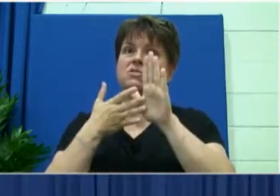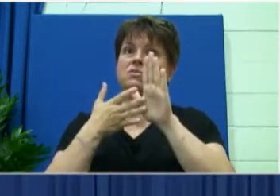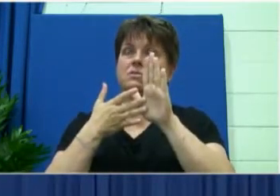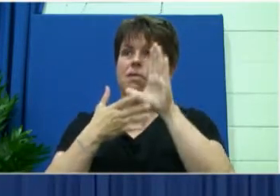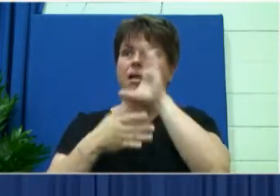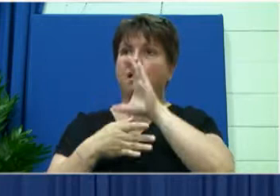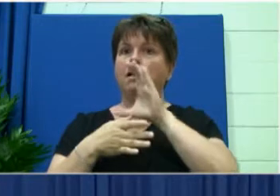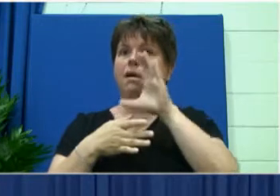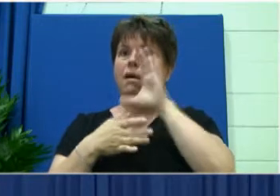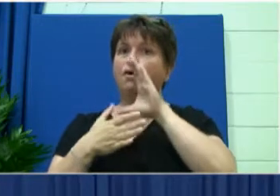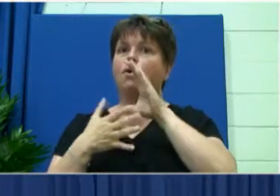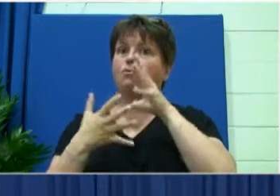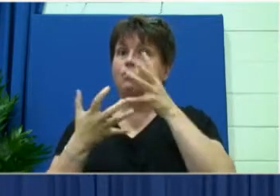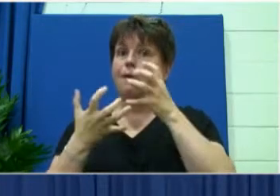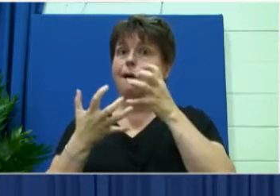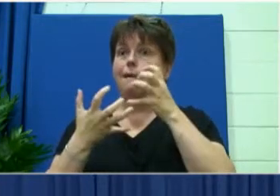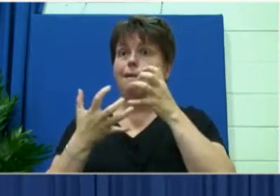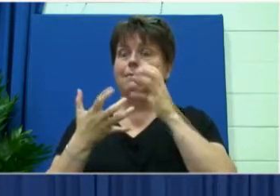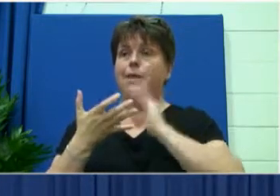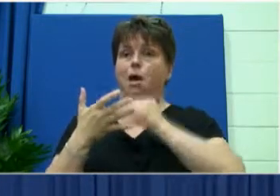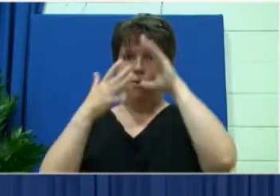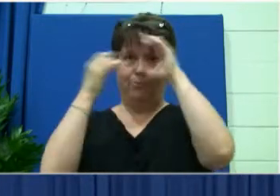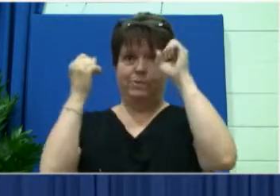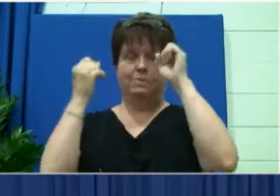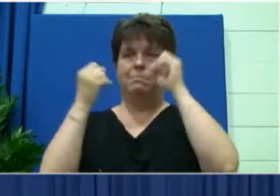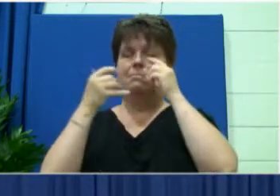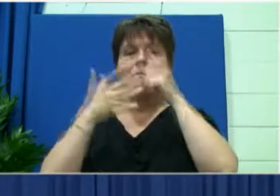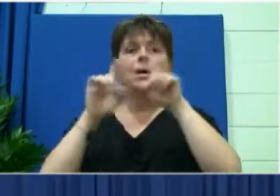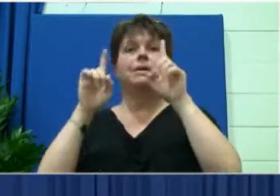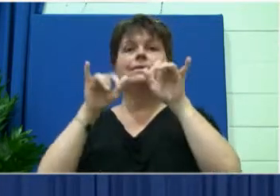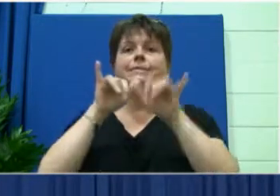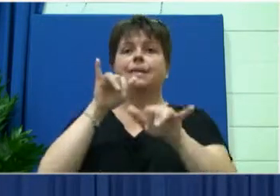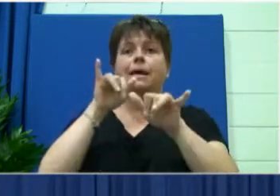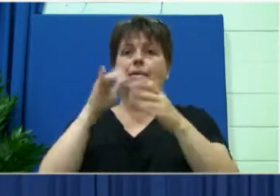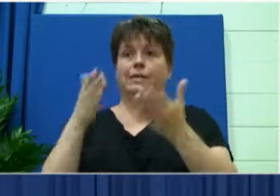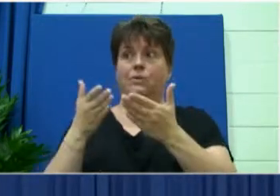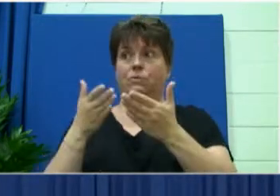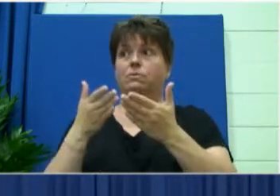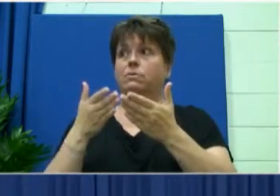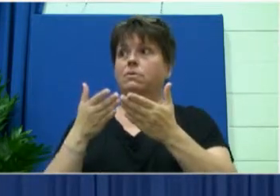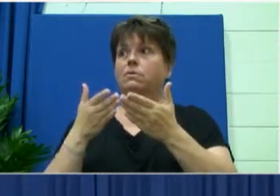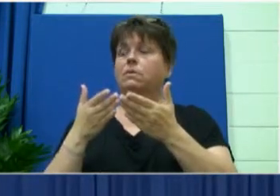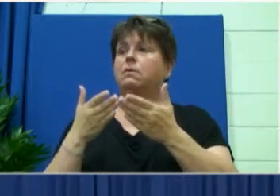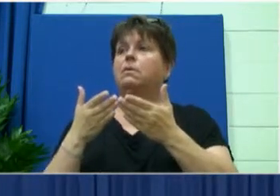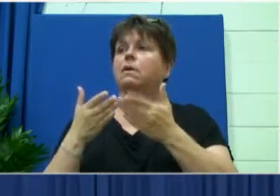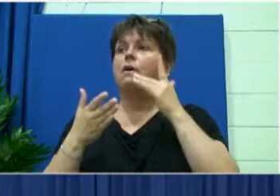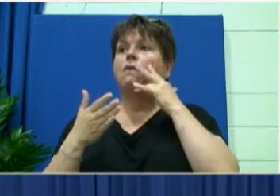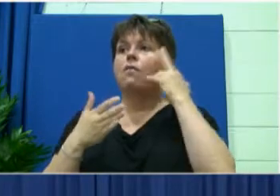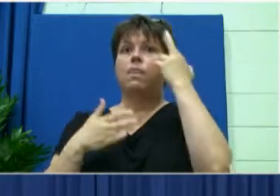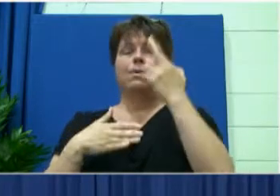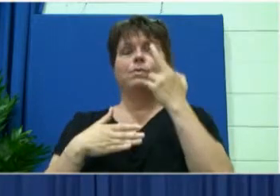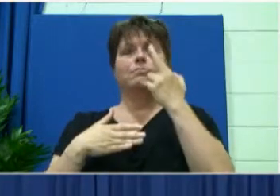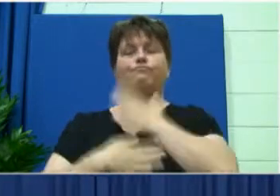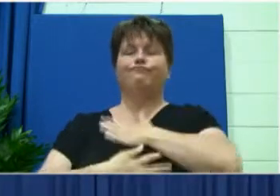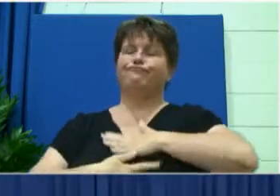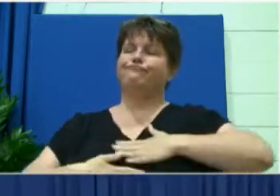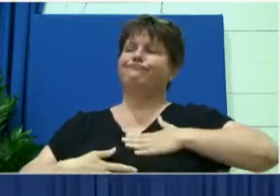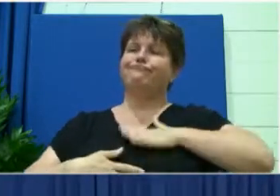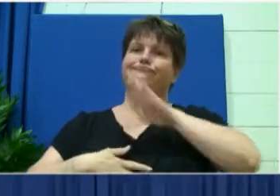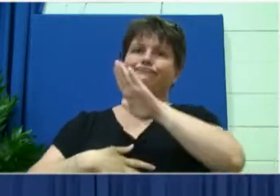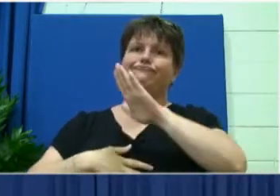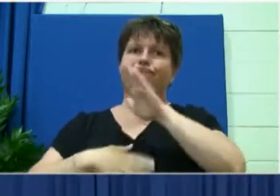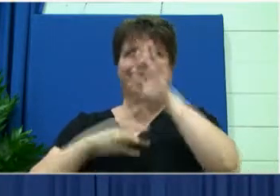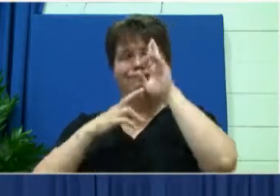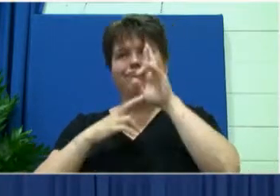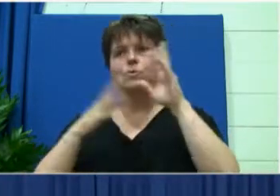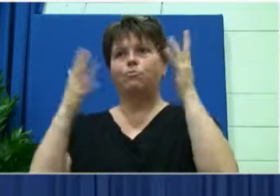him. But he has stayed at Kaskaskia College, and for that, we will always be appreciative.